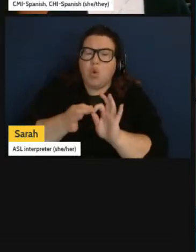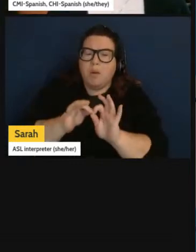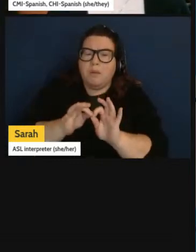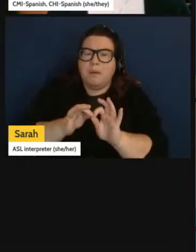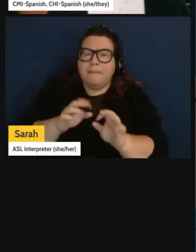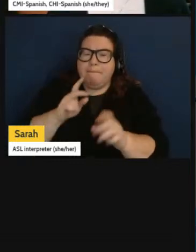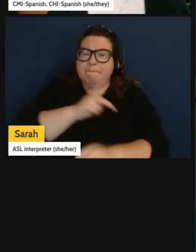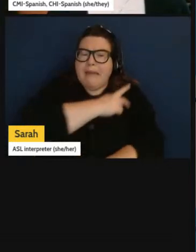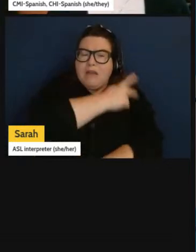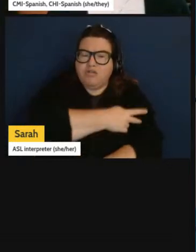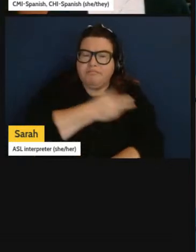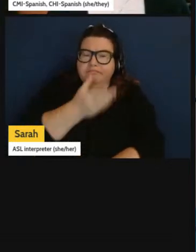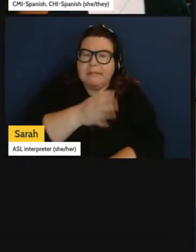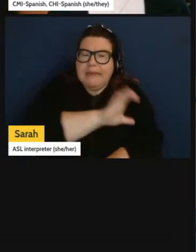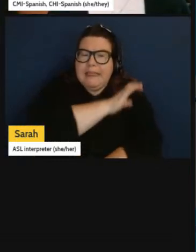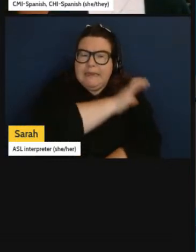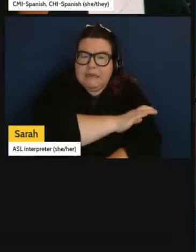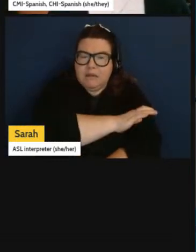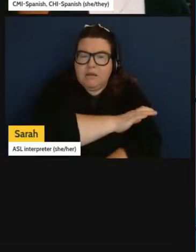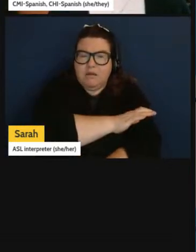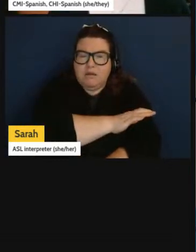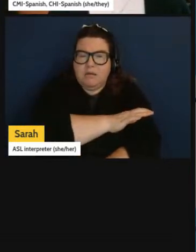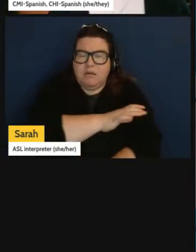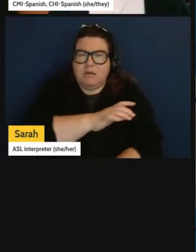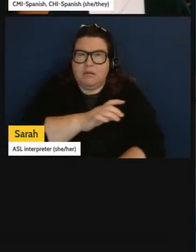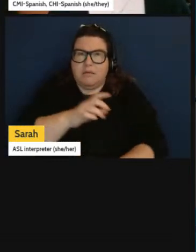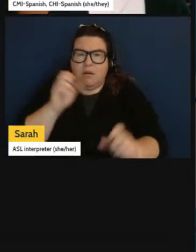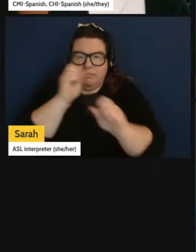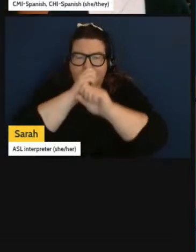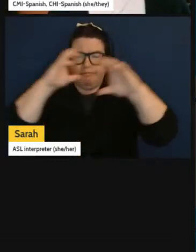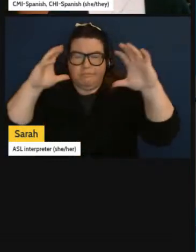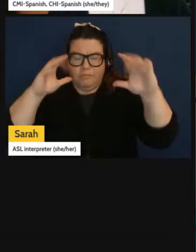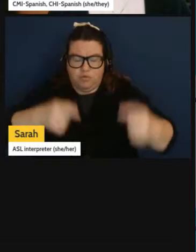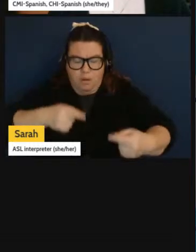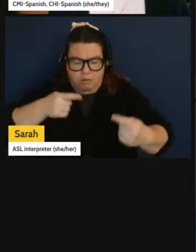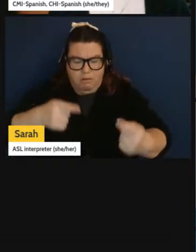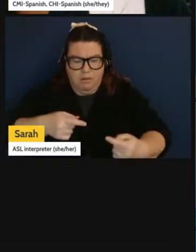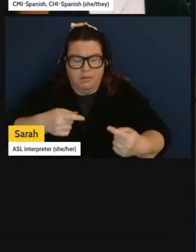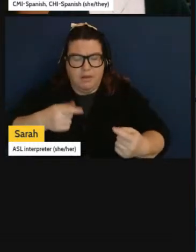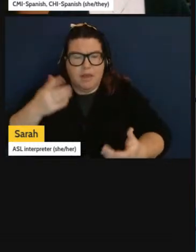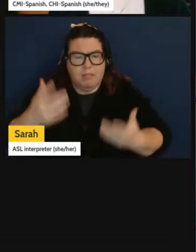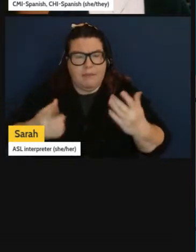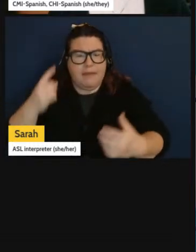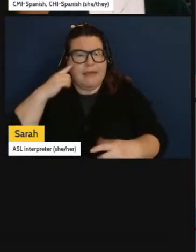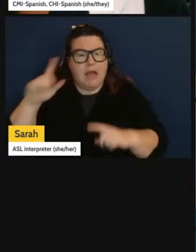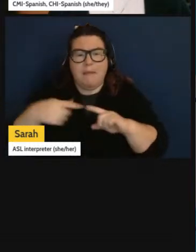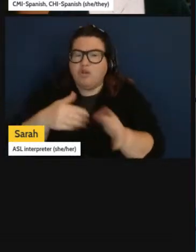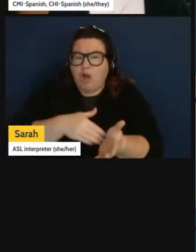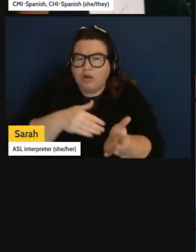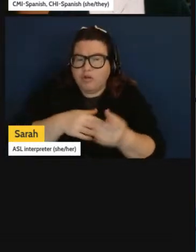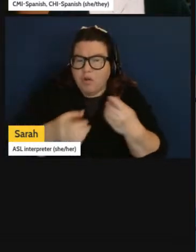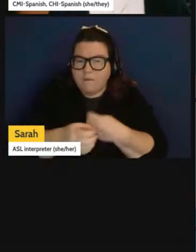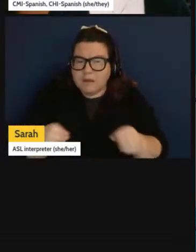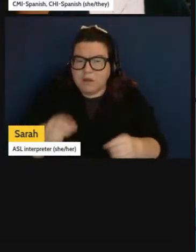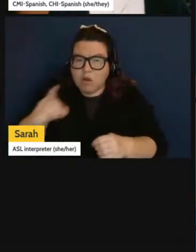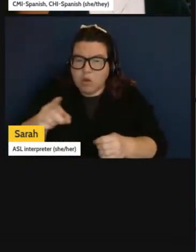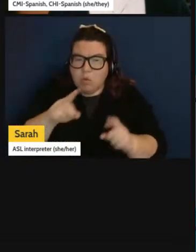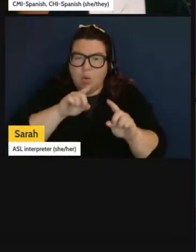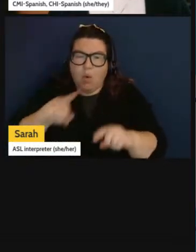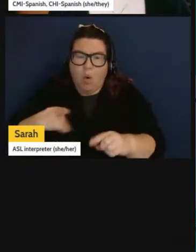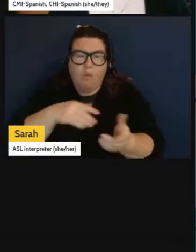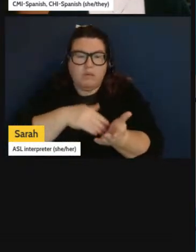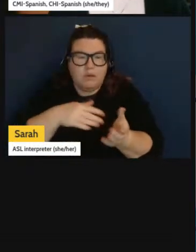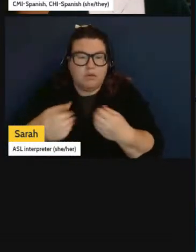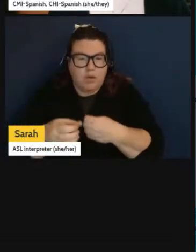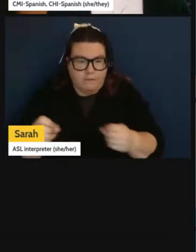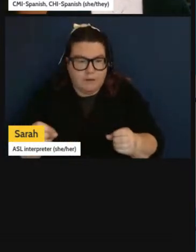clinic. So if you're having a hard time imagining this, maybe imagine the doctor's office where you get medical care,